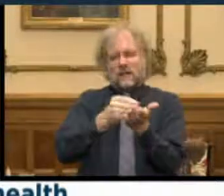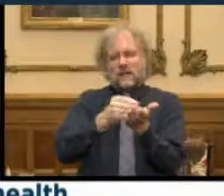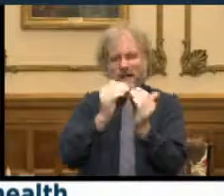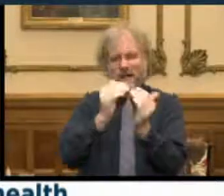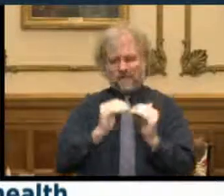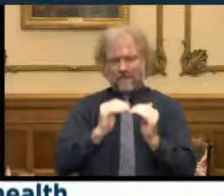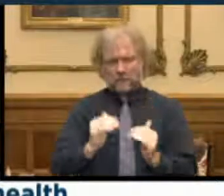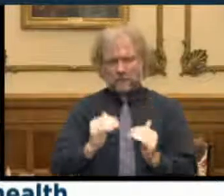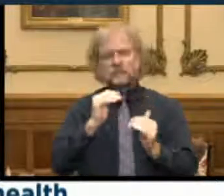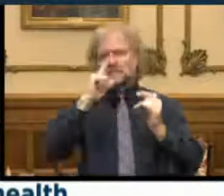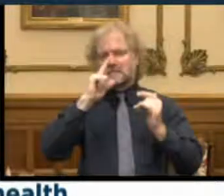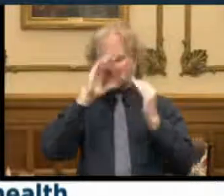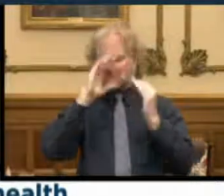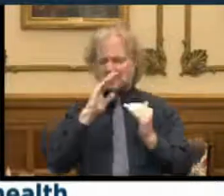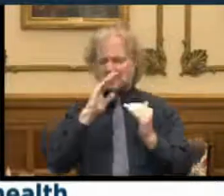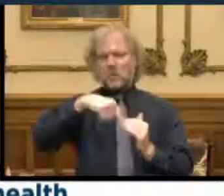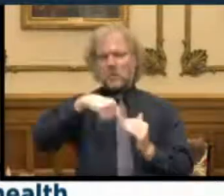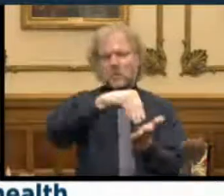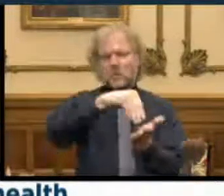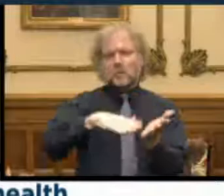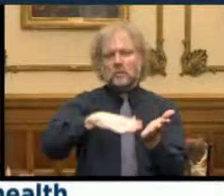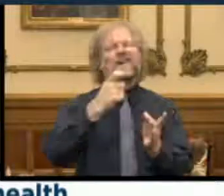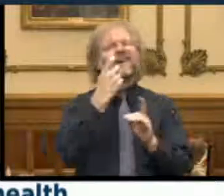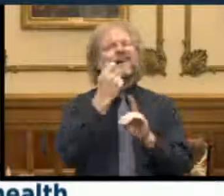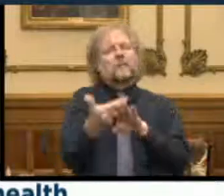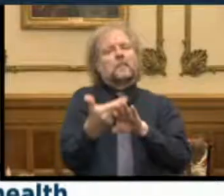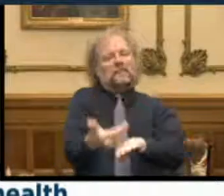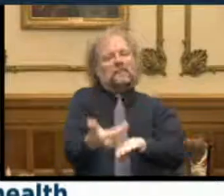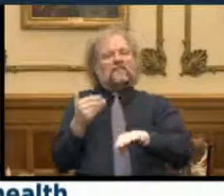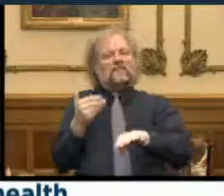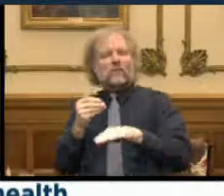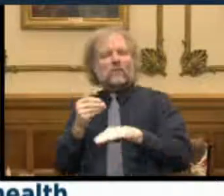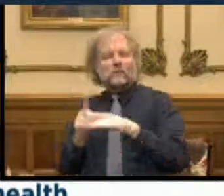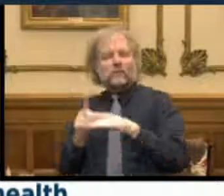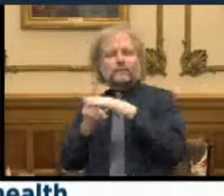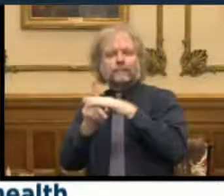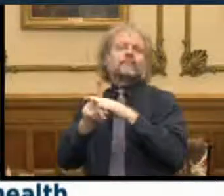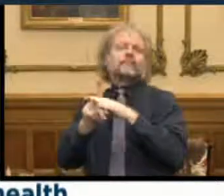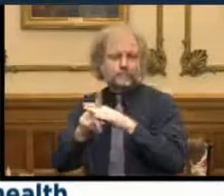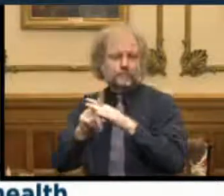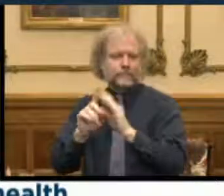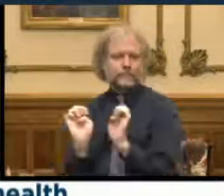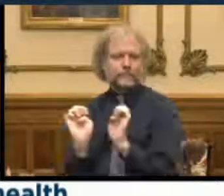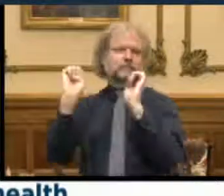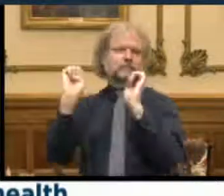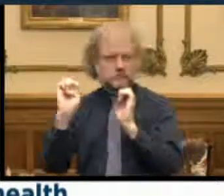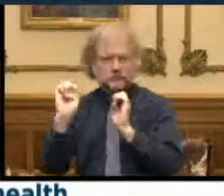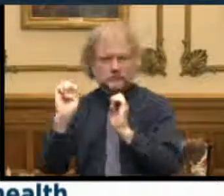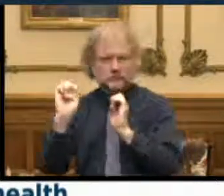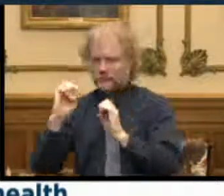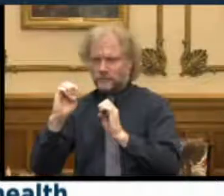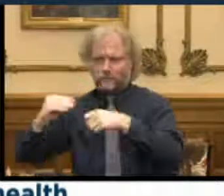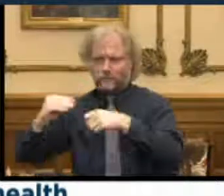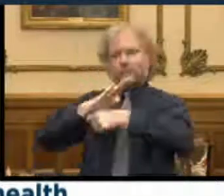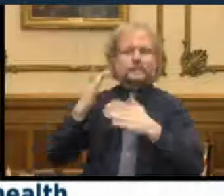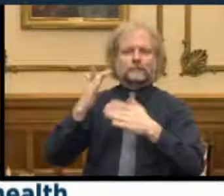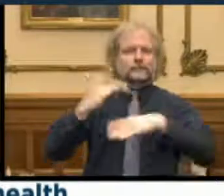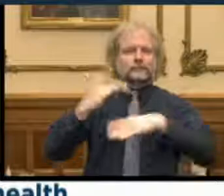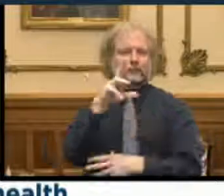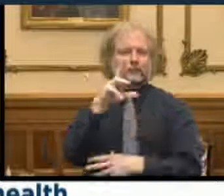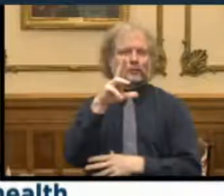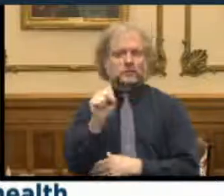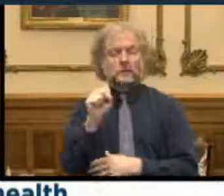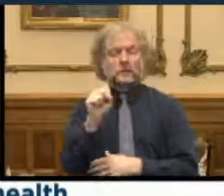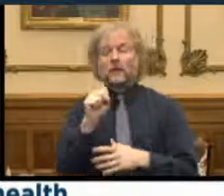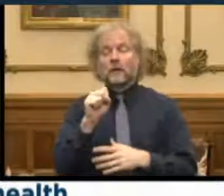anticipated for students before the development of the public health emergency washed upon our shores. And what this simply